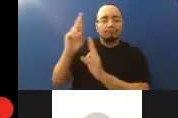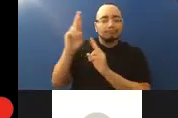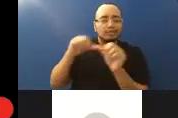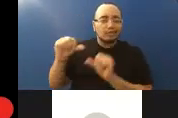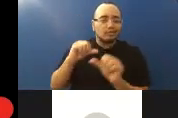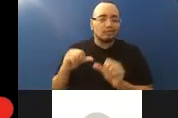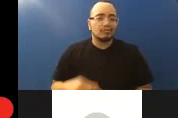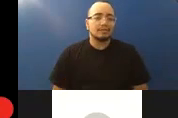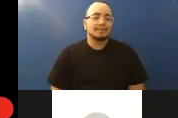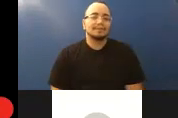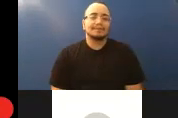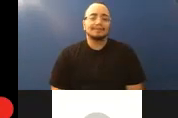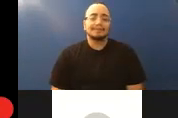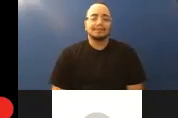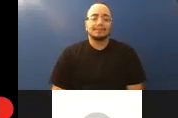Tahira, I'm going to throw